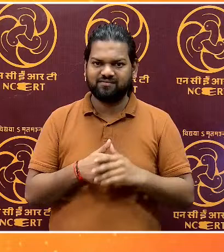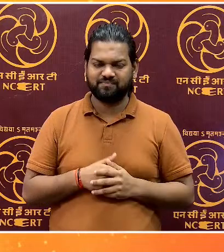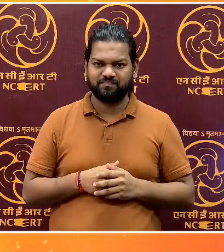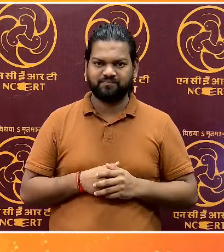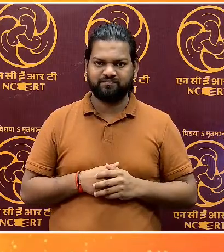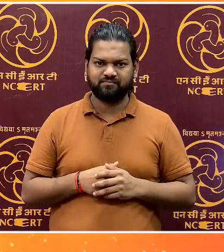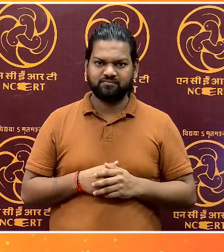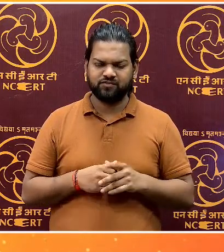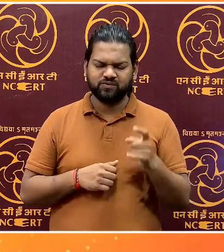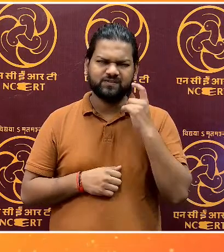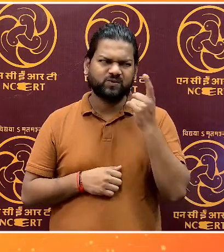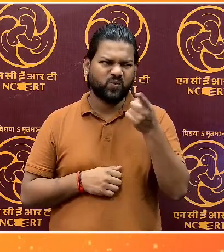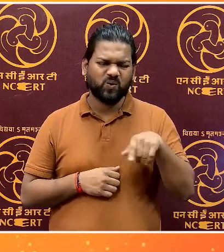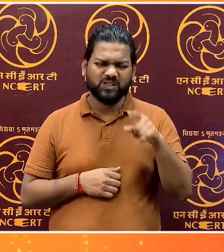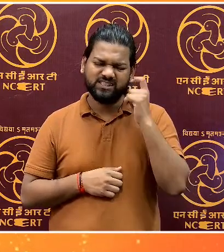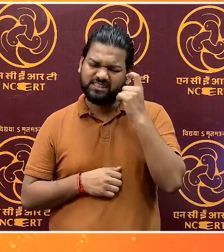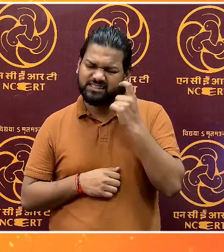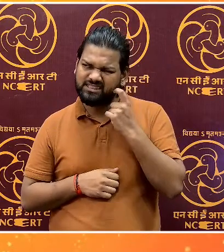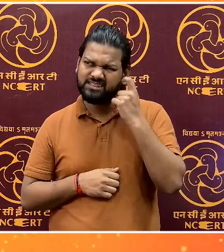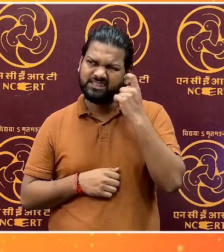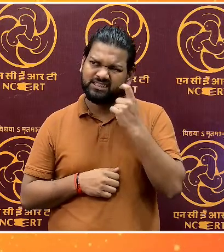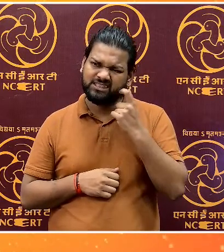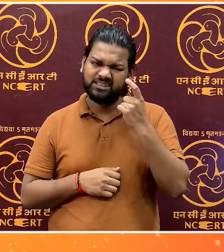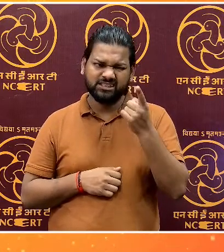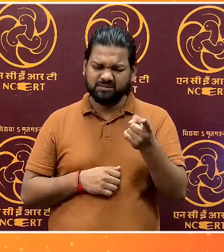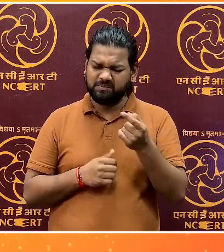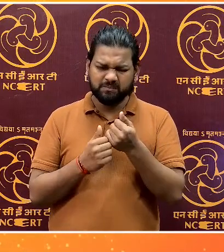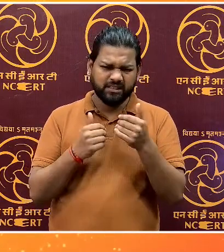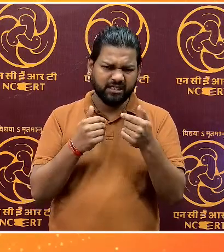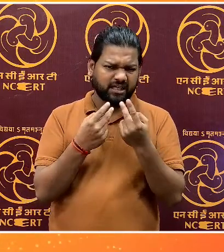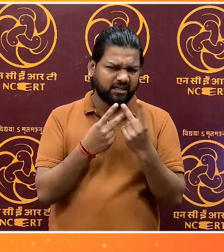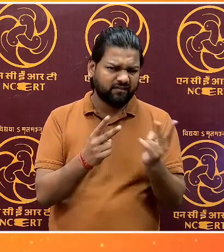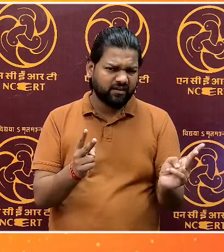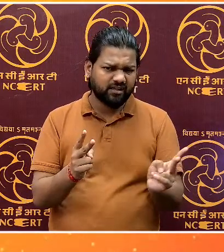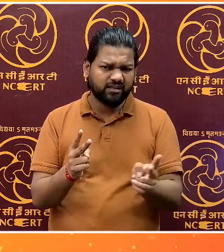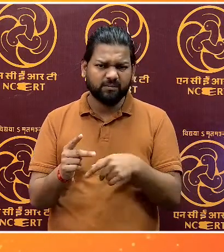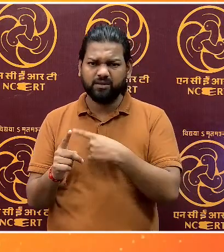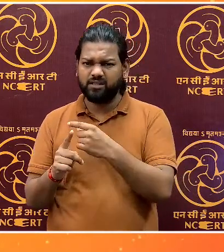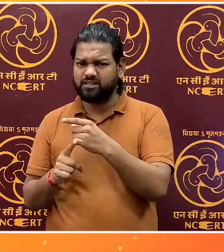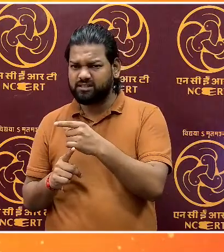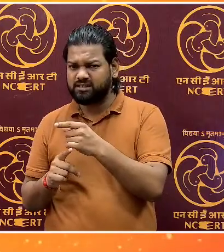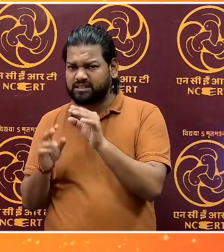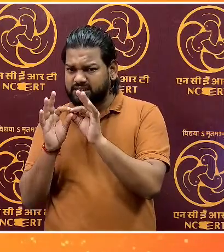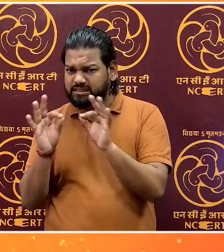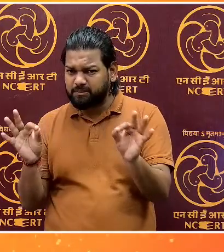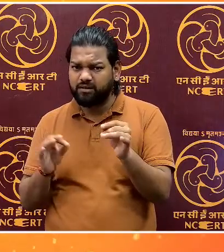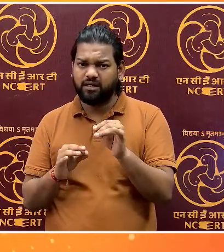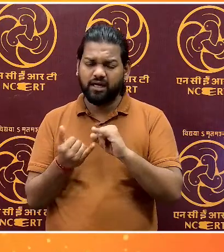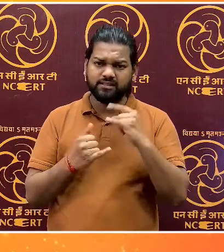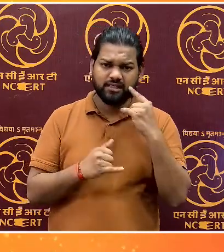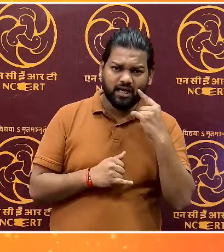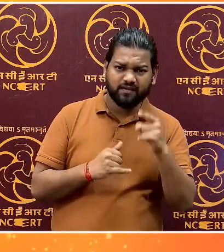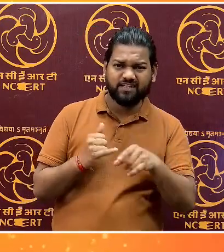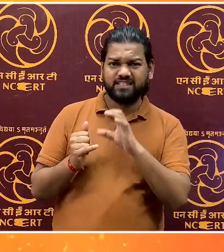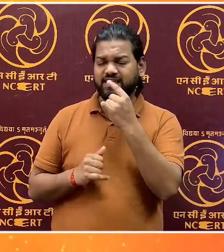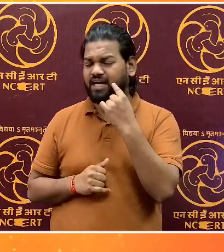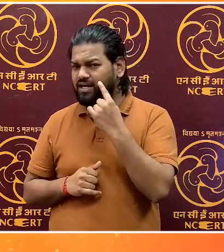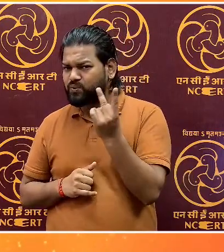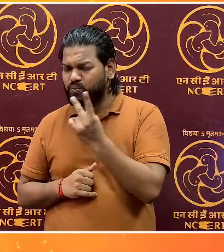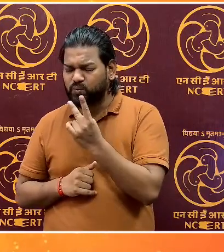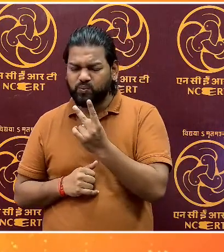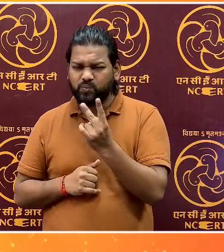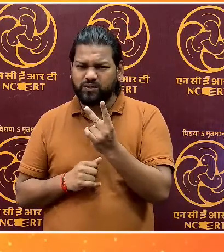Now you might be thinking, what is the difference between simple and compound interest? Are there any differences between SI and